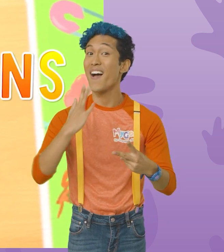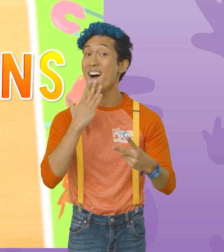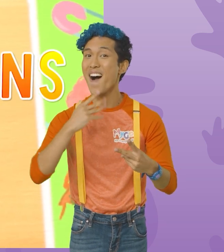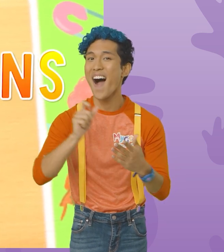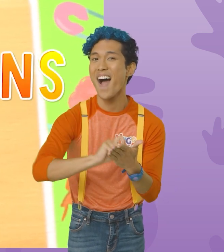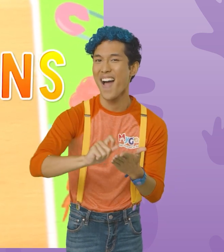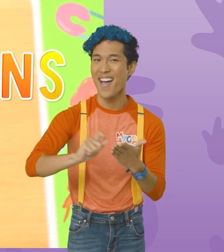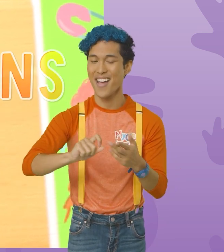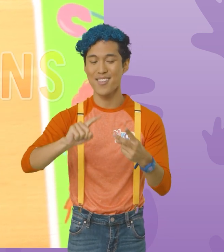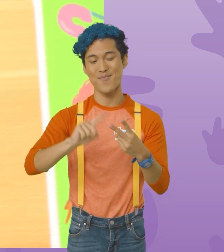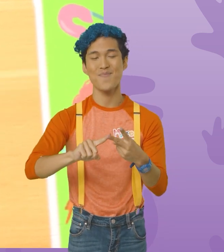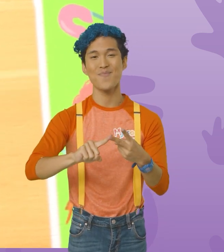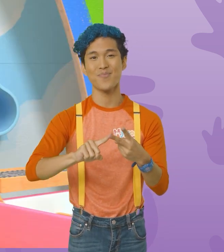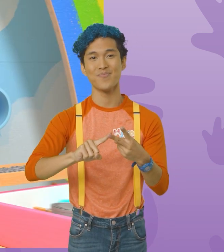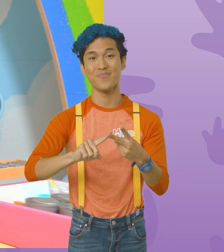crayons,